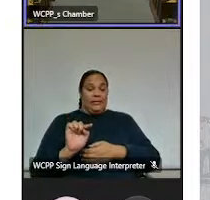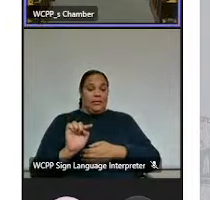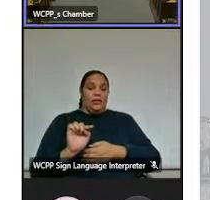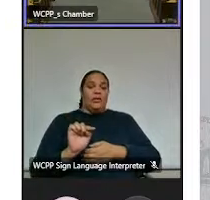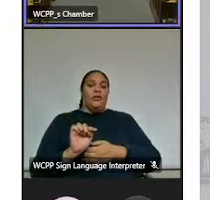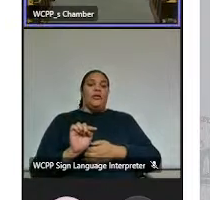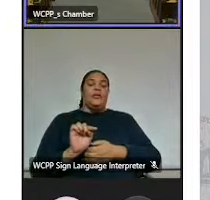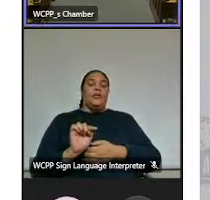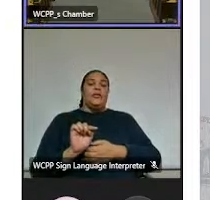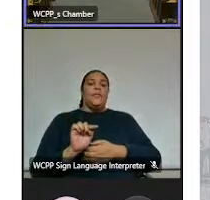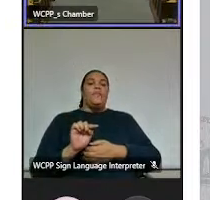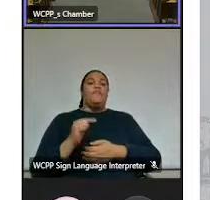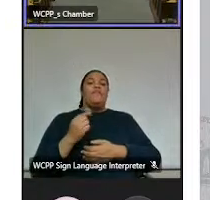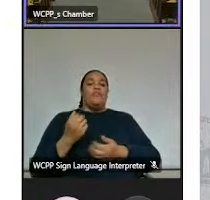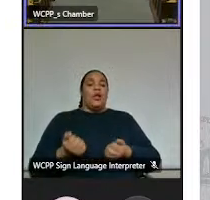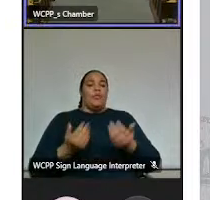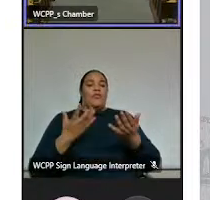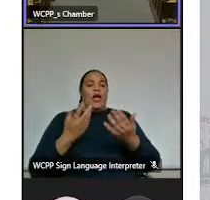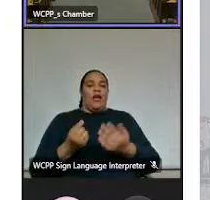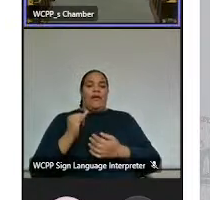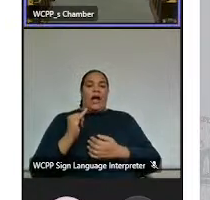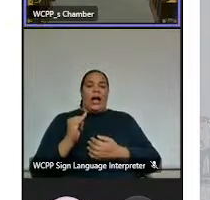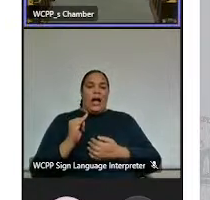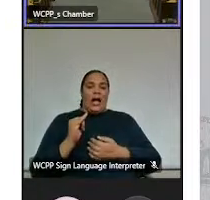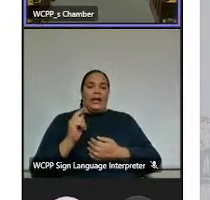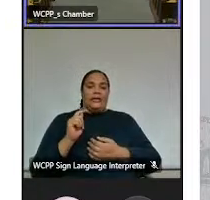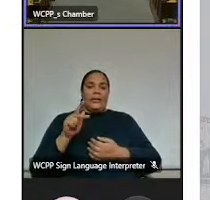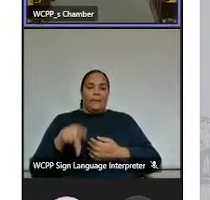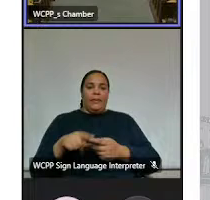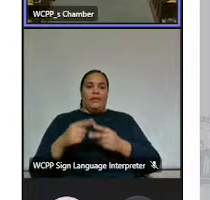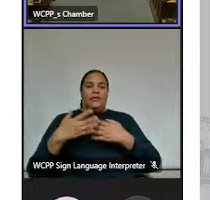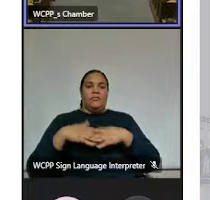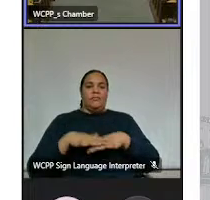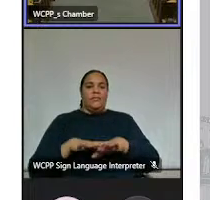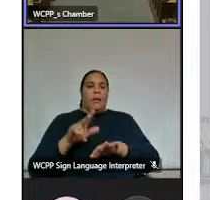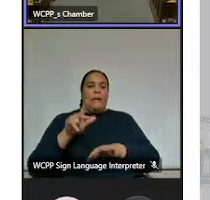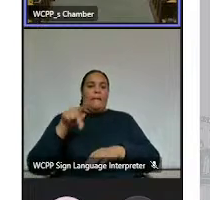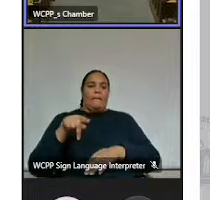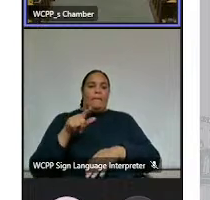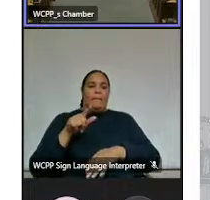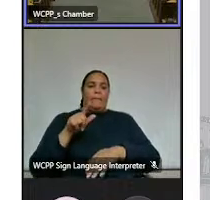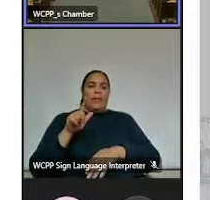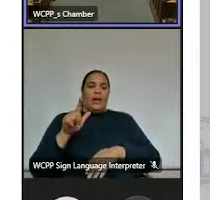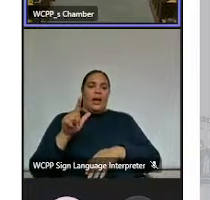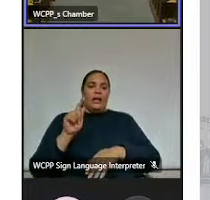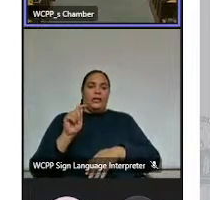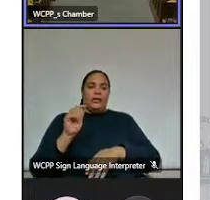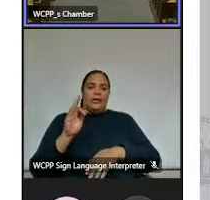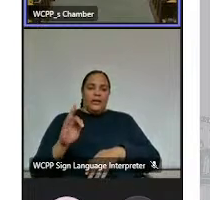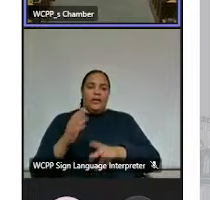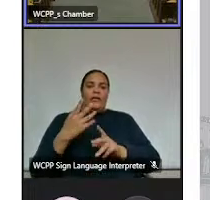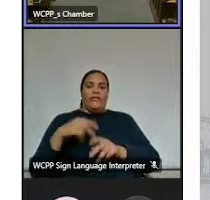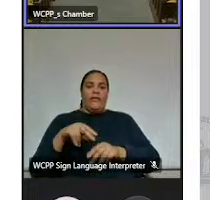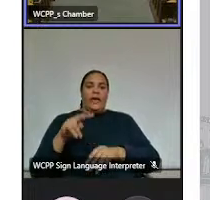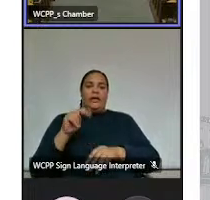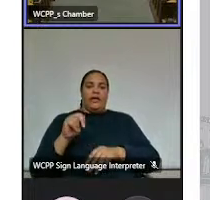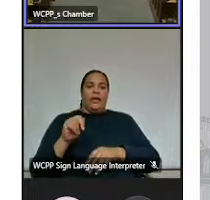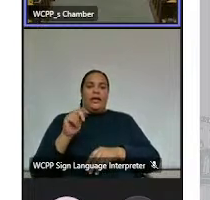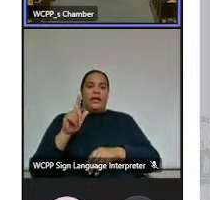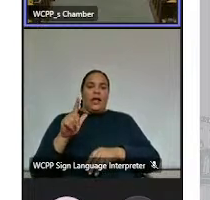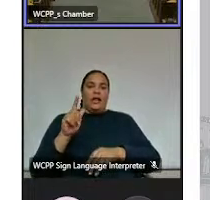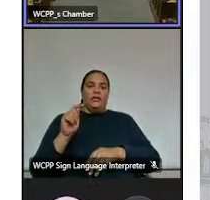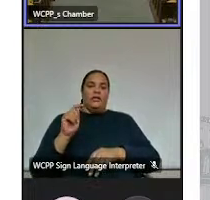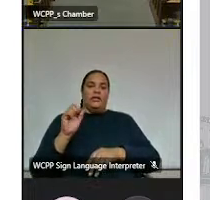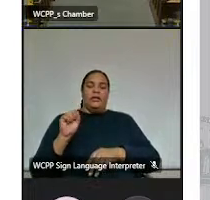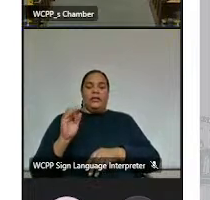2009. We have provisions for ITPs, integrated transport plans, provincial land transport frameworks, national land